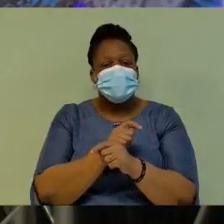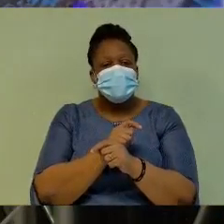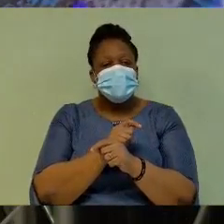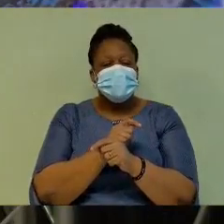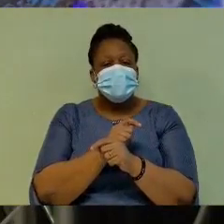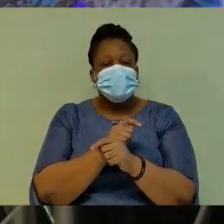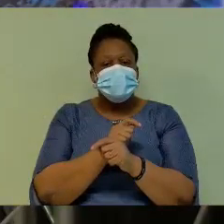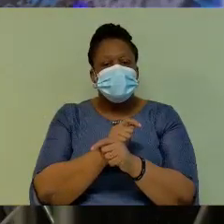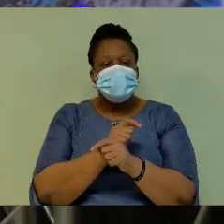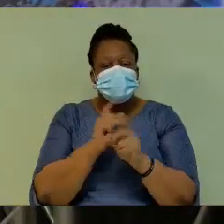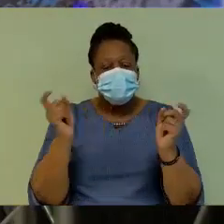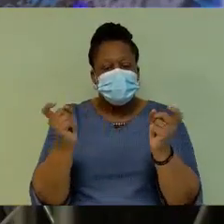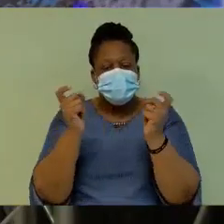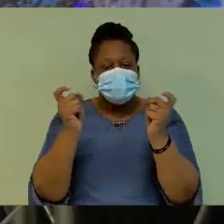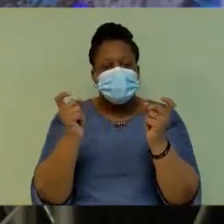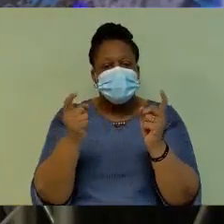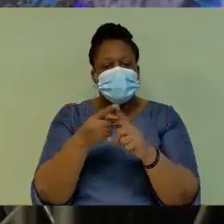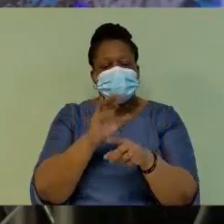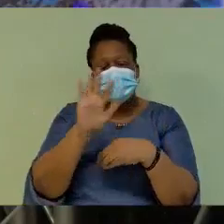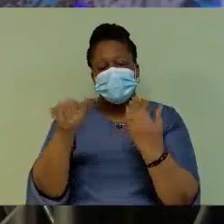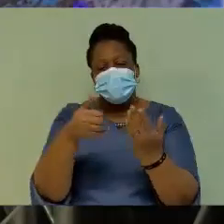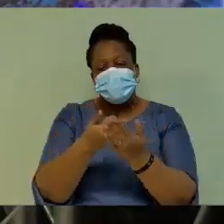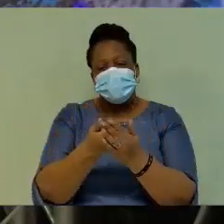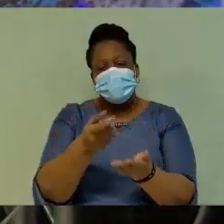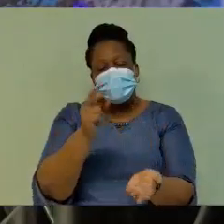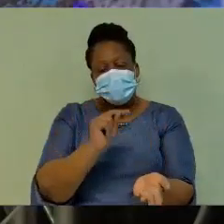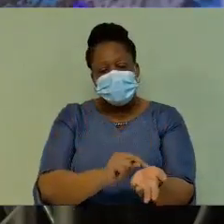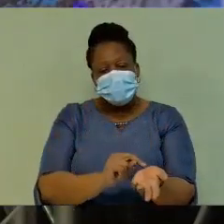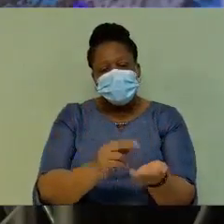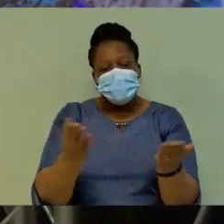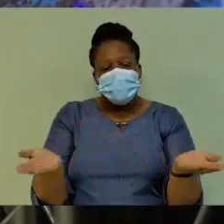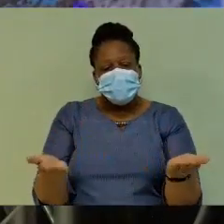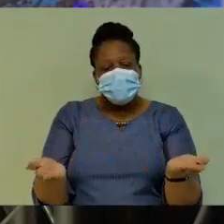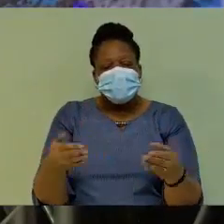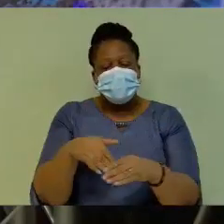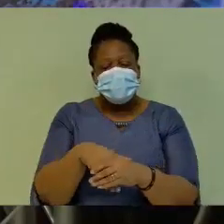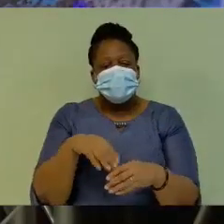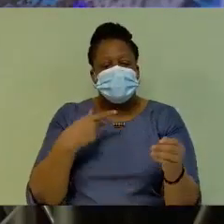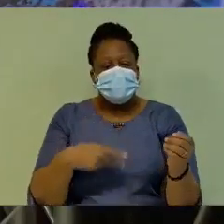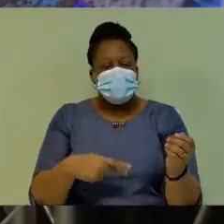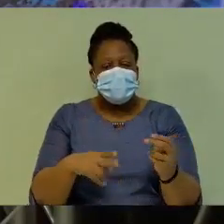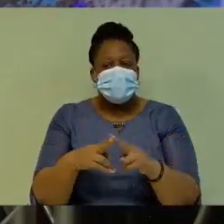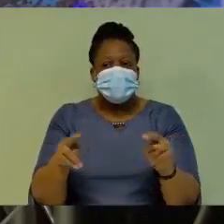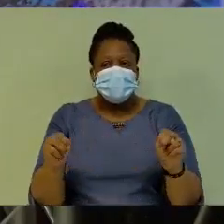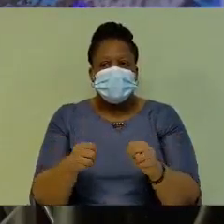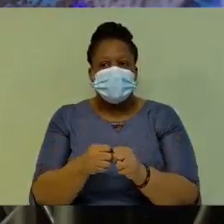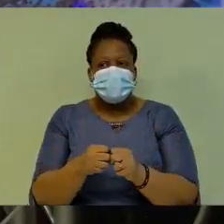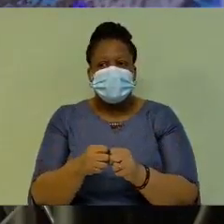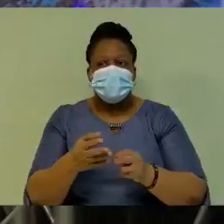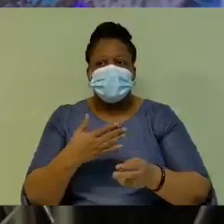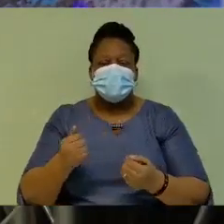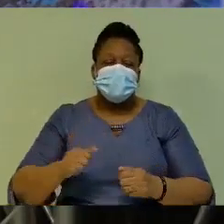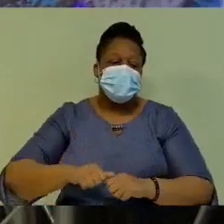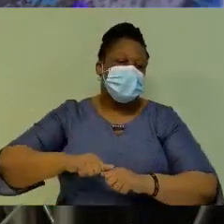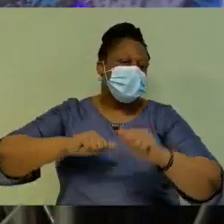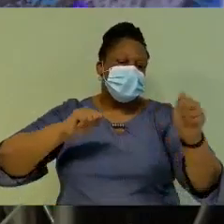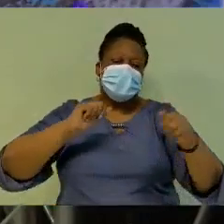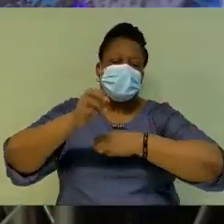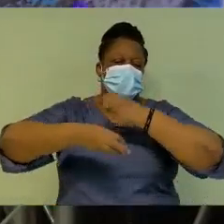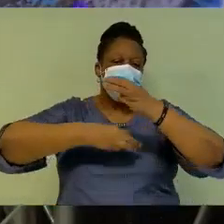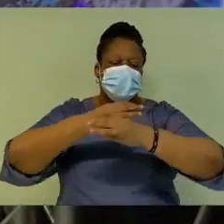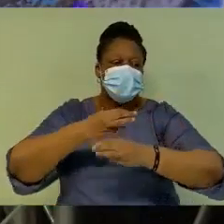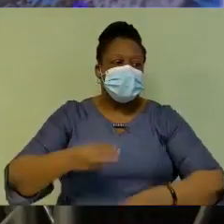So, congratulations to all nurses here in the Federation of St. Kitts and Nevis and further afield.